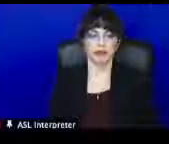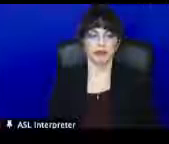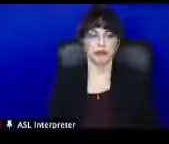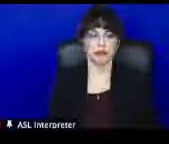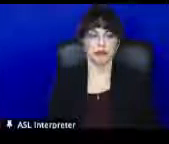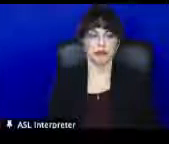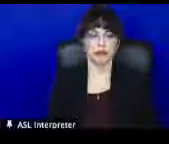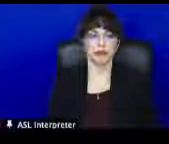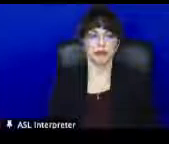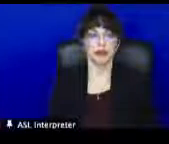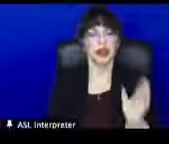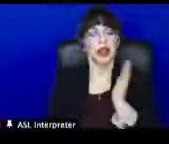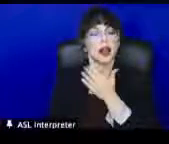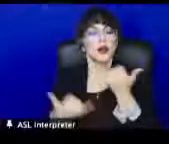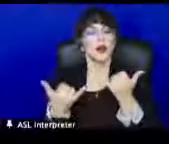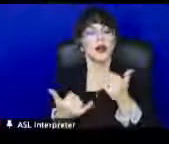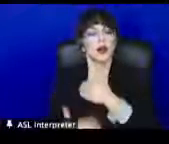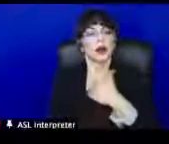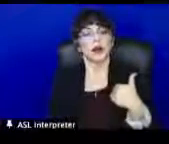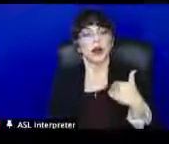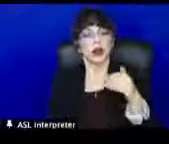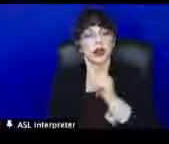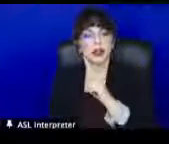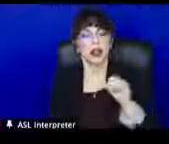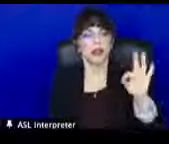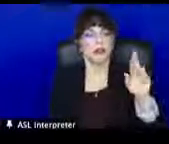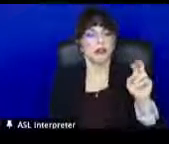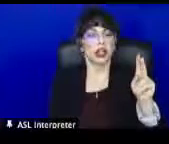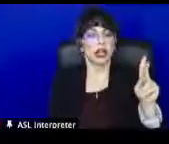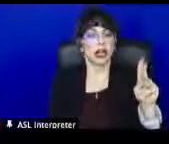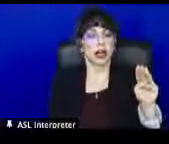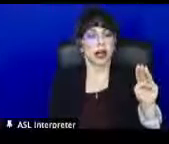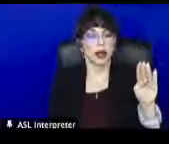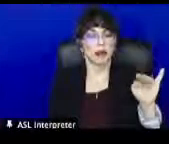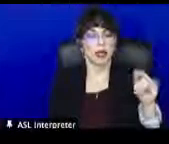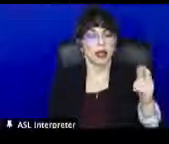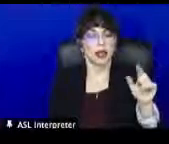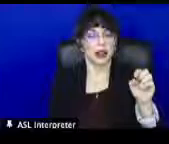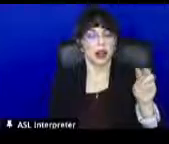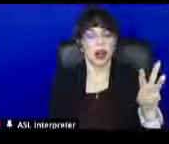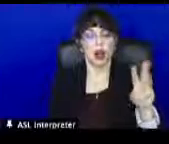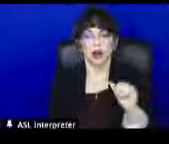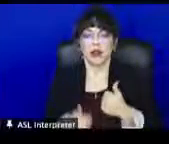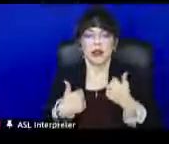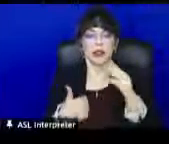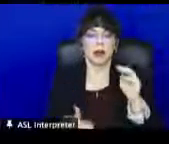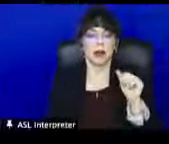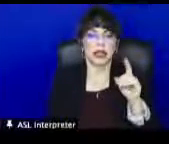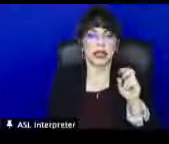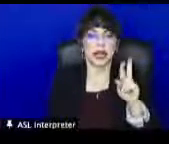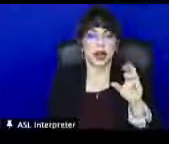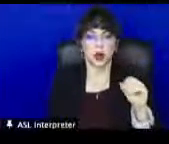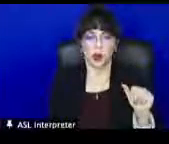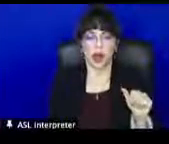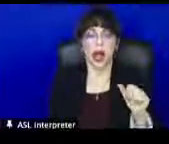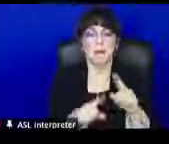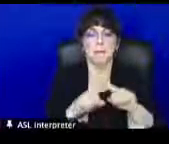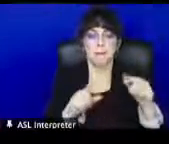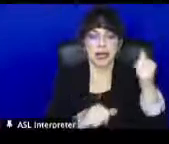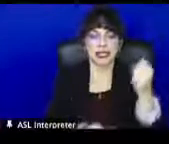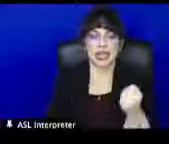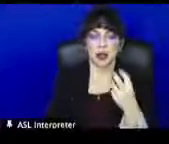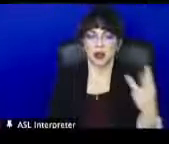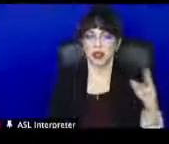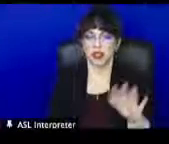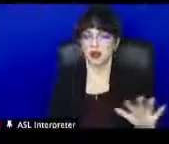Our current member of the Assembly, Frank Bigelow, is based in Madeira in the southwest portion of the county. While it might appear